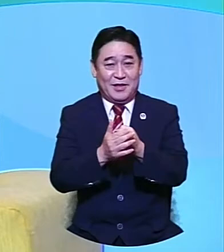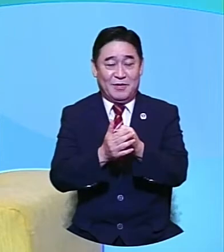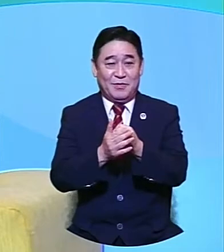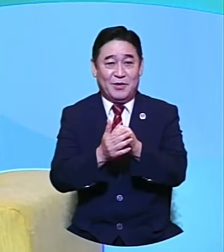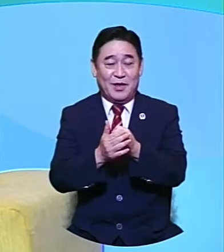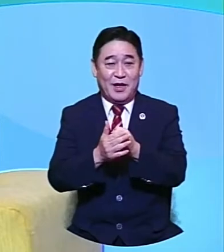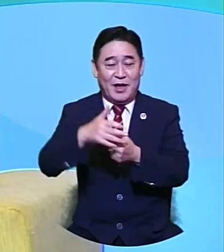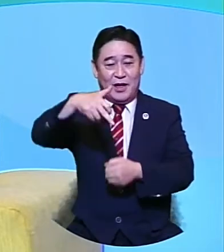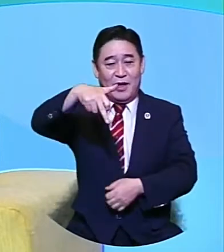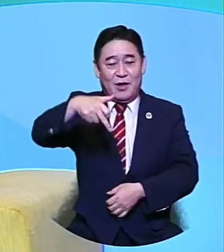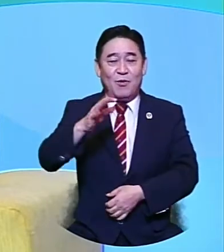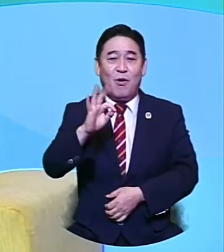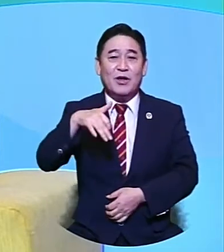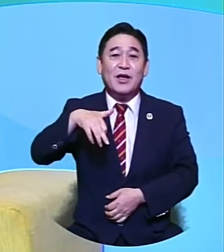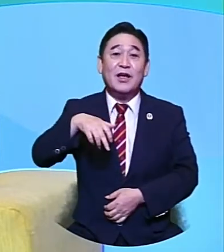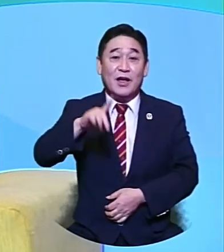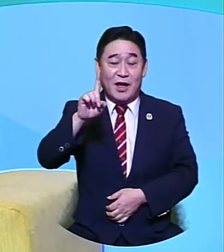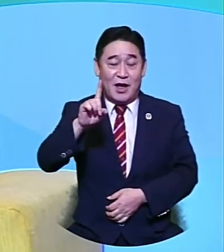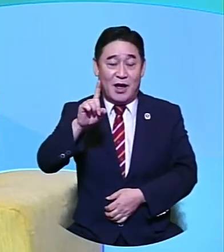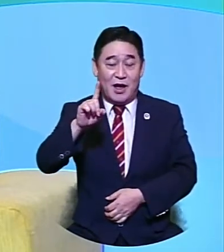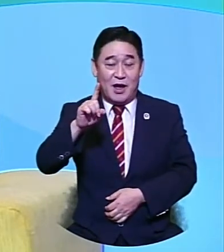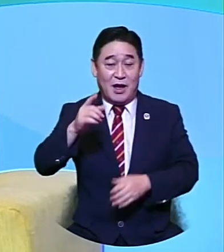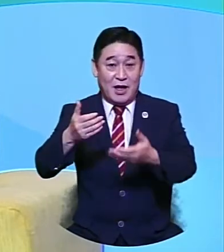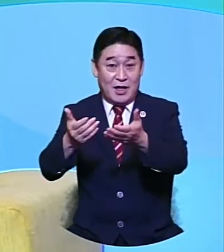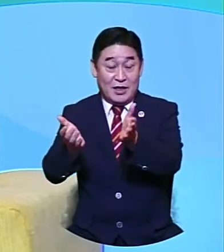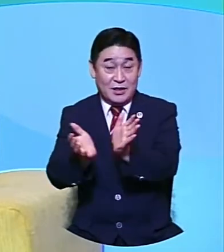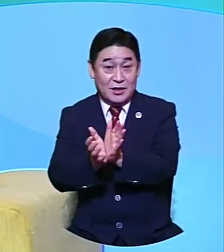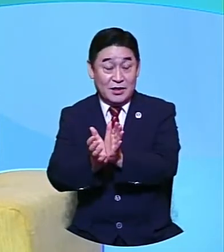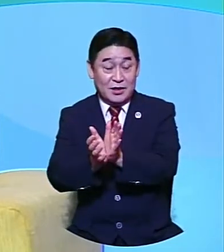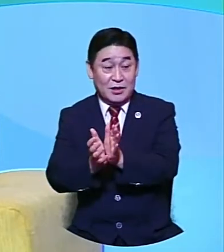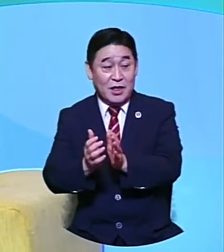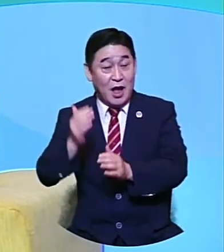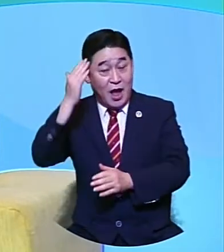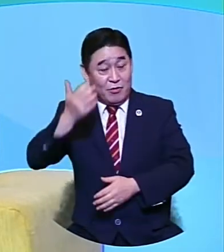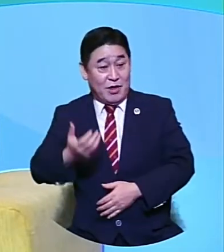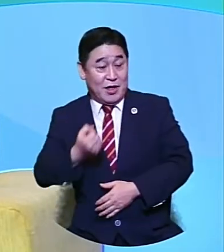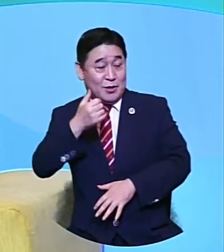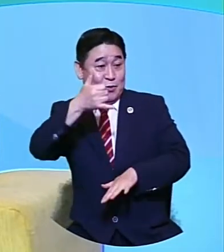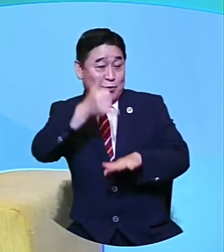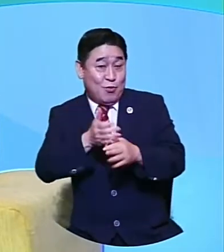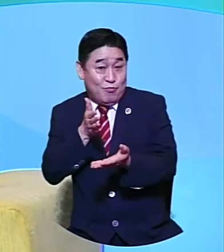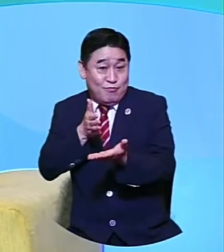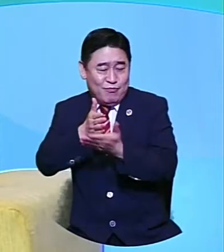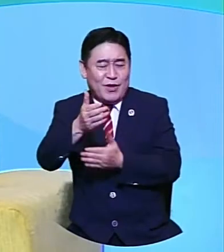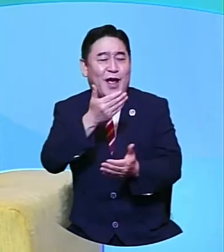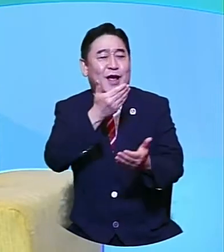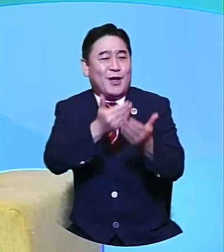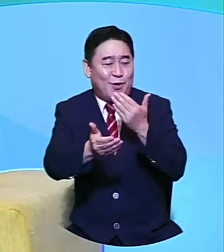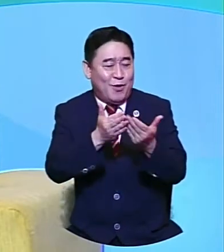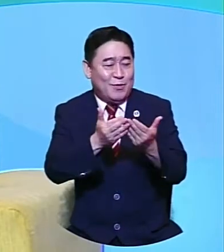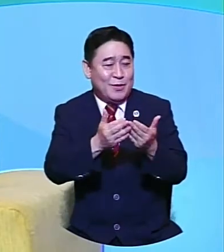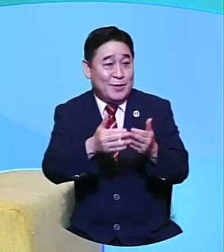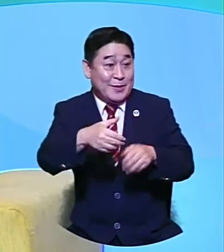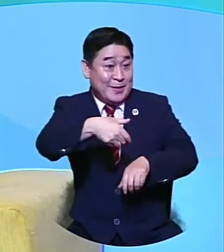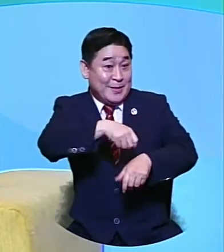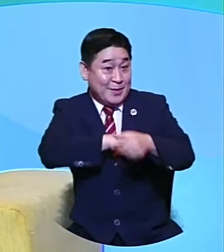exerting to share our agricultural experience and provide the